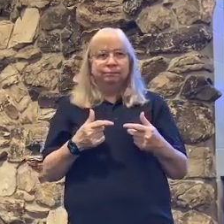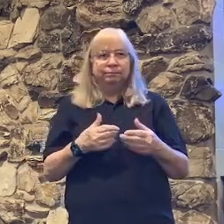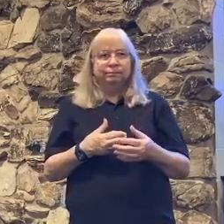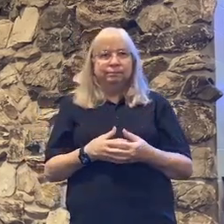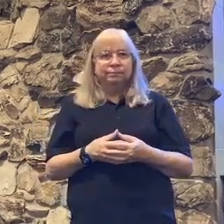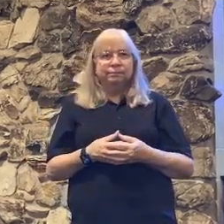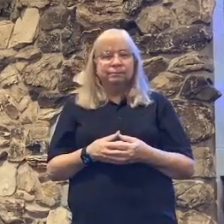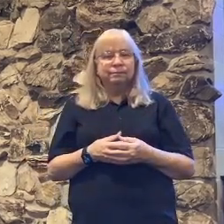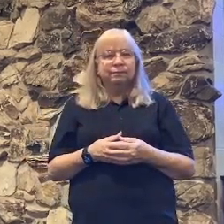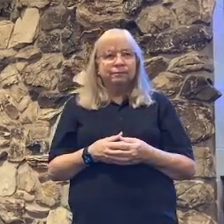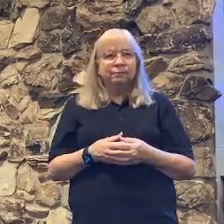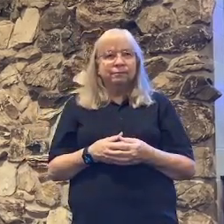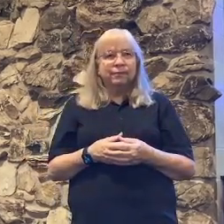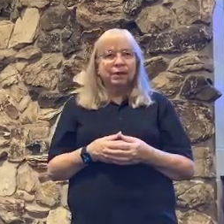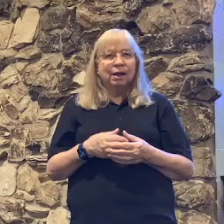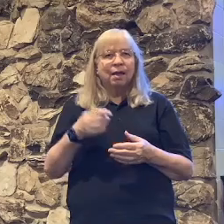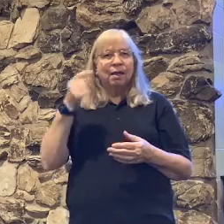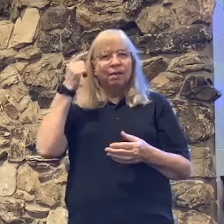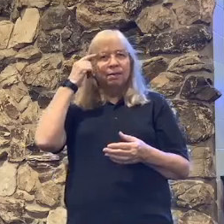Food for thought?